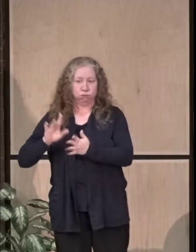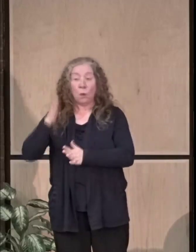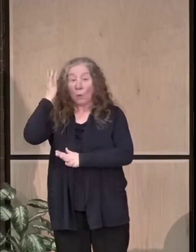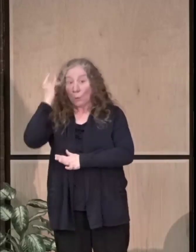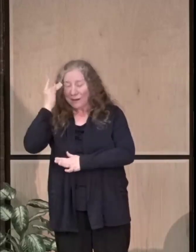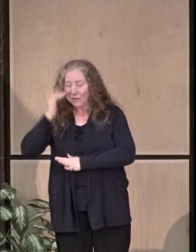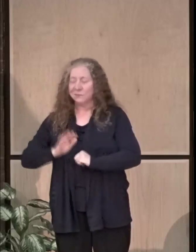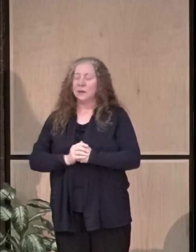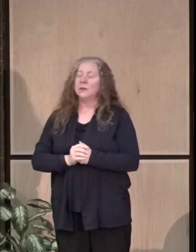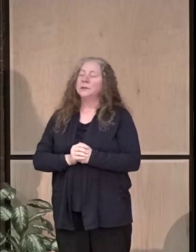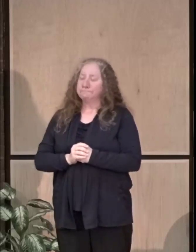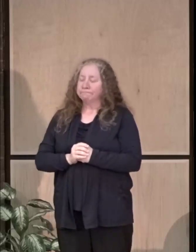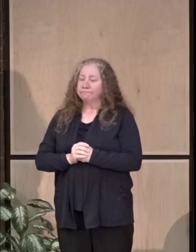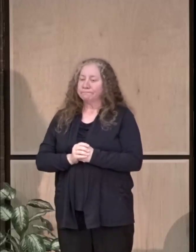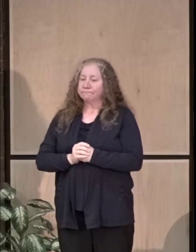last,